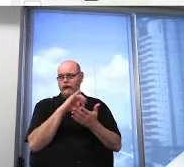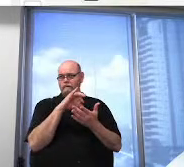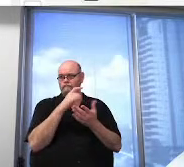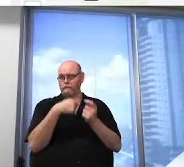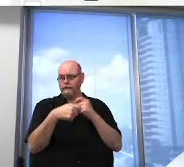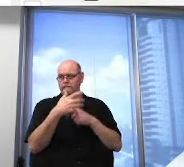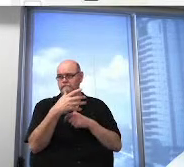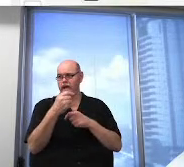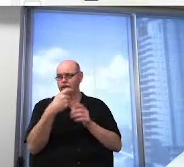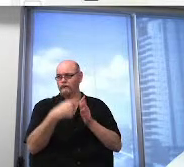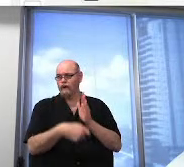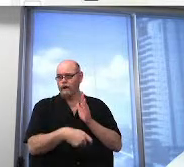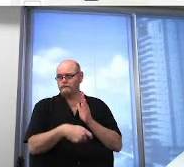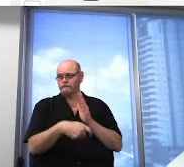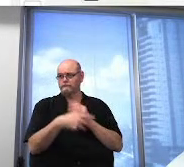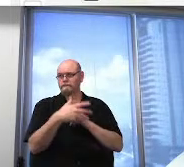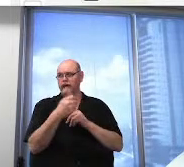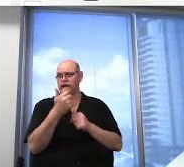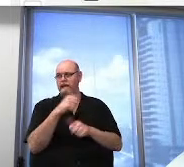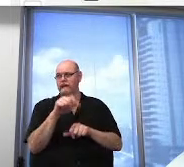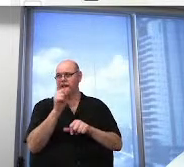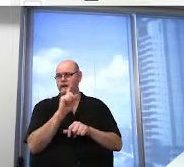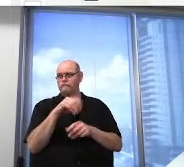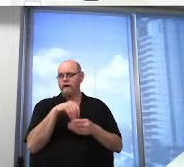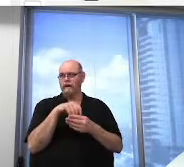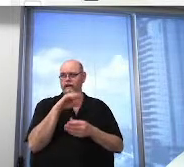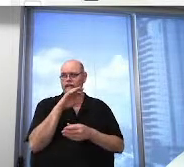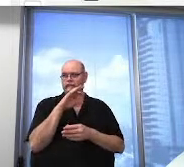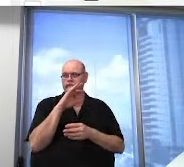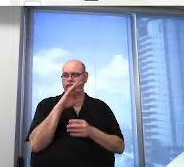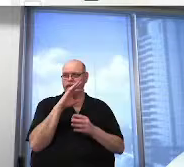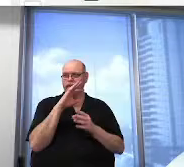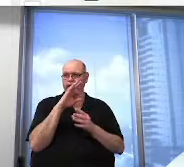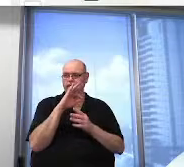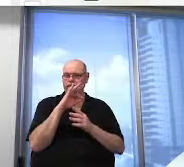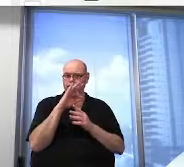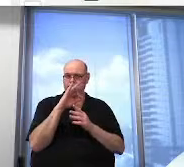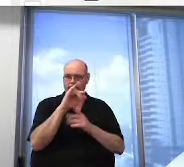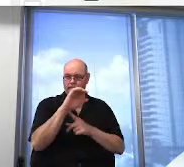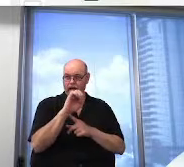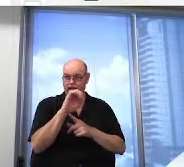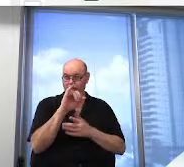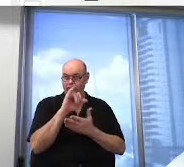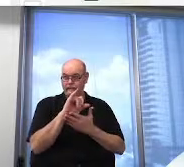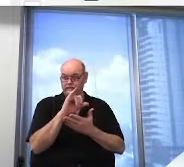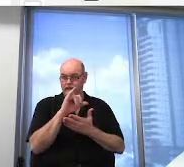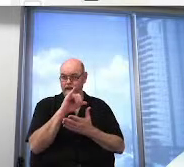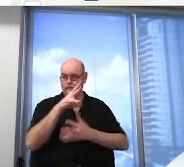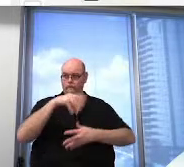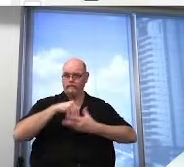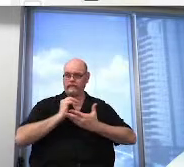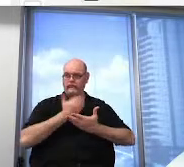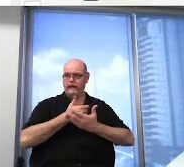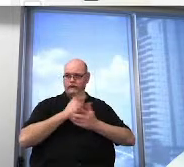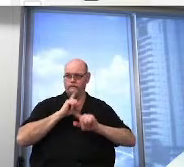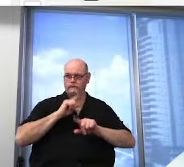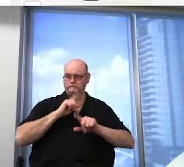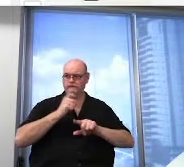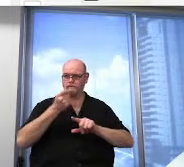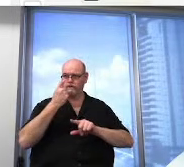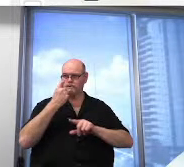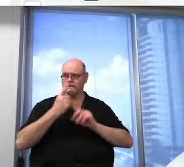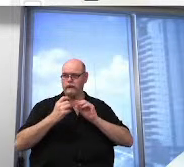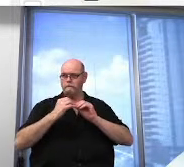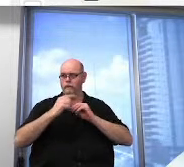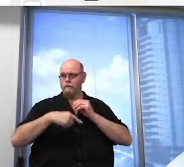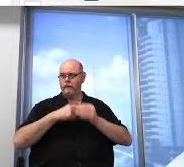cost. Is there anywhere in the filing that, or in any of the numerous ROI responses that we could